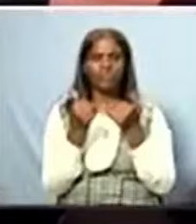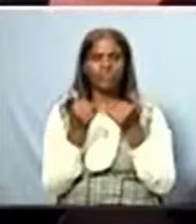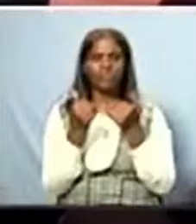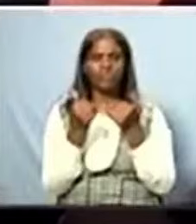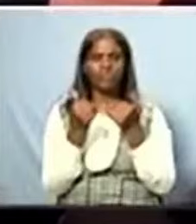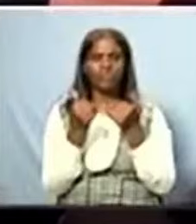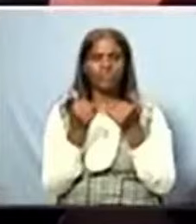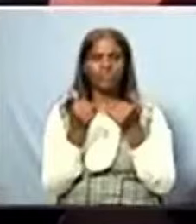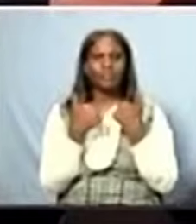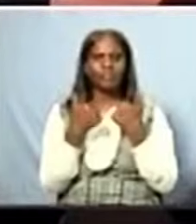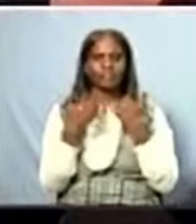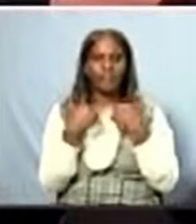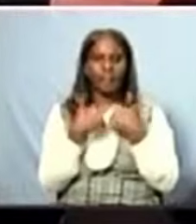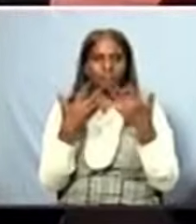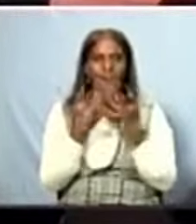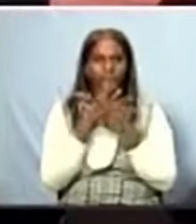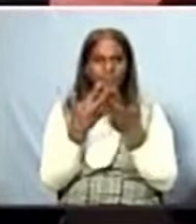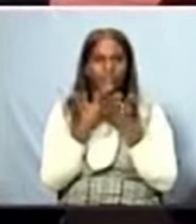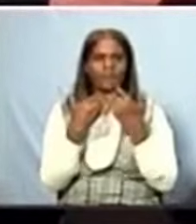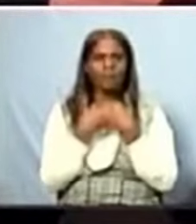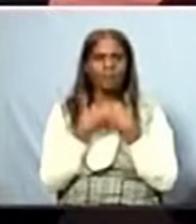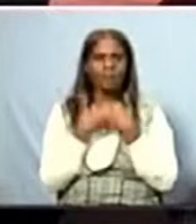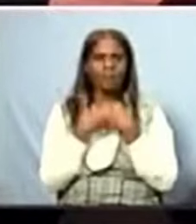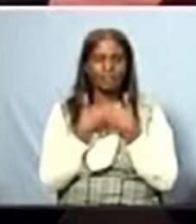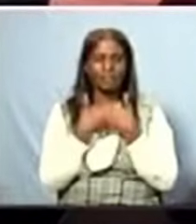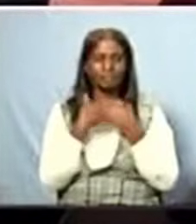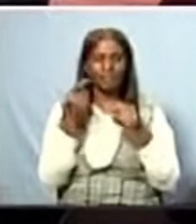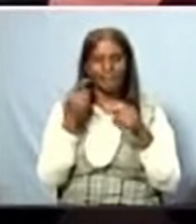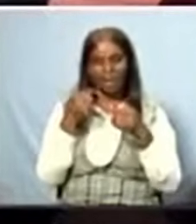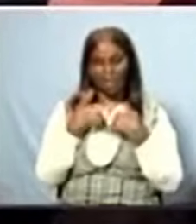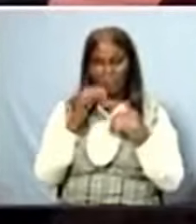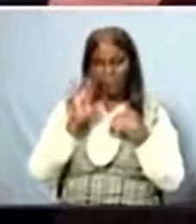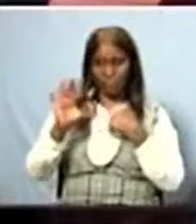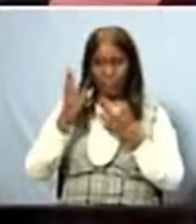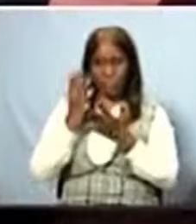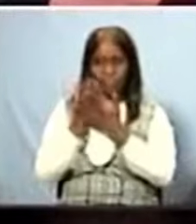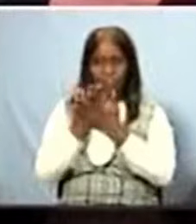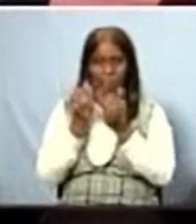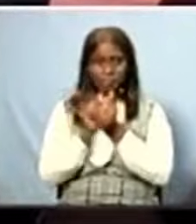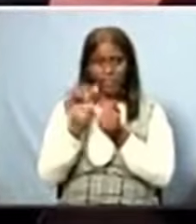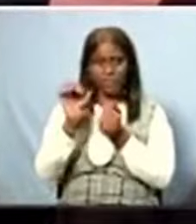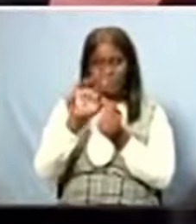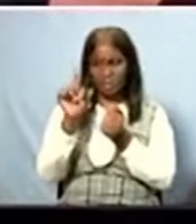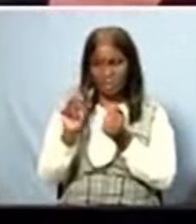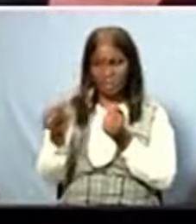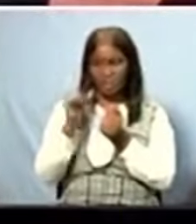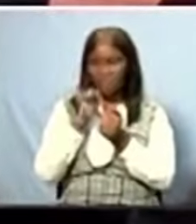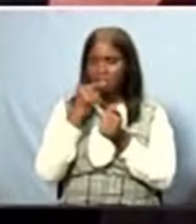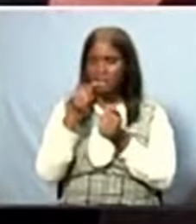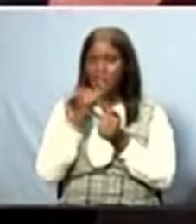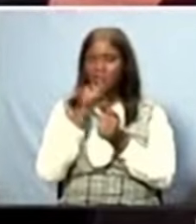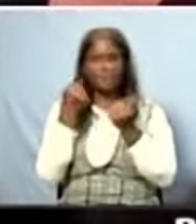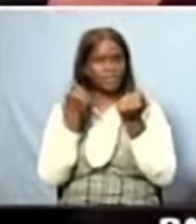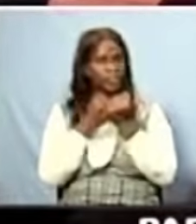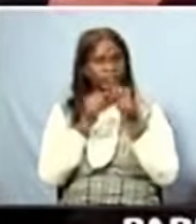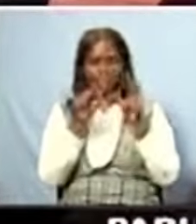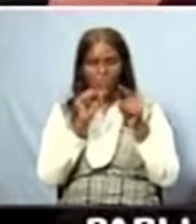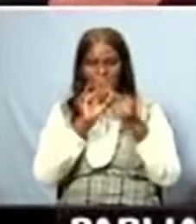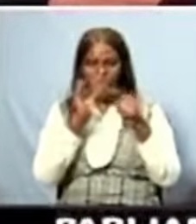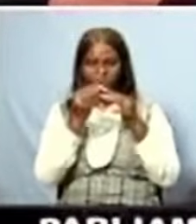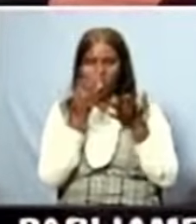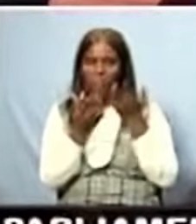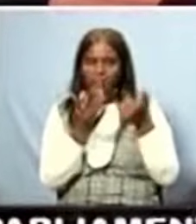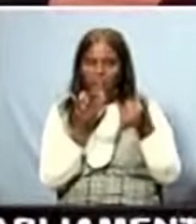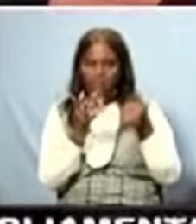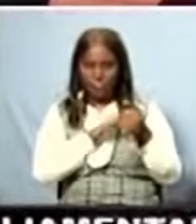there has been this fear that since there was that proposal which the commission said they do not support, or rather where